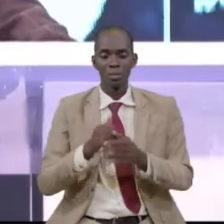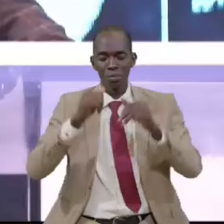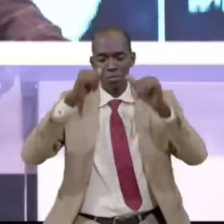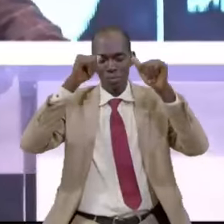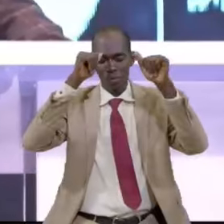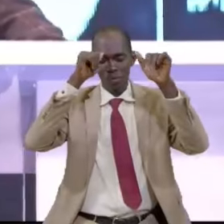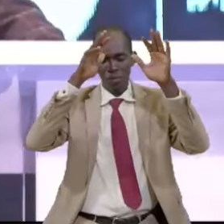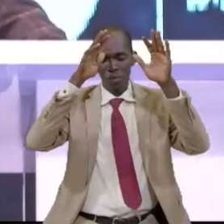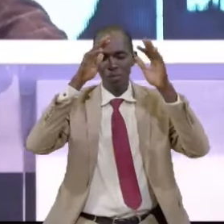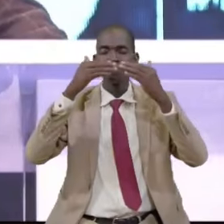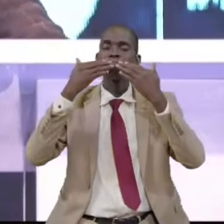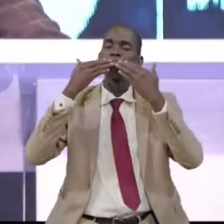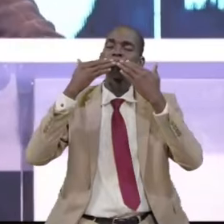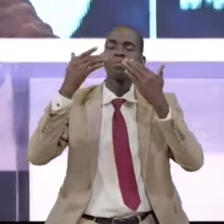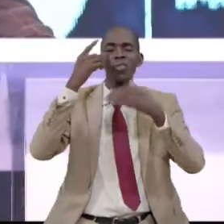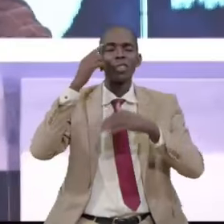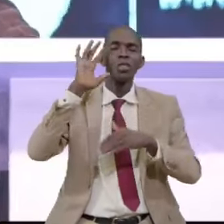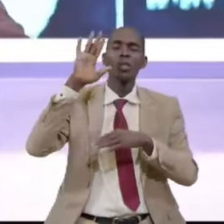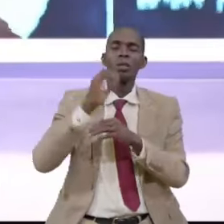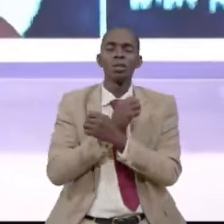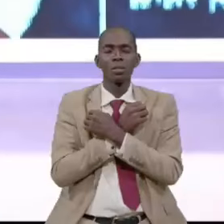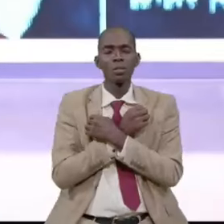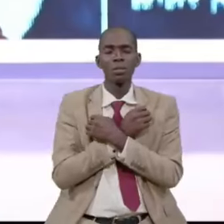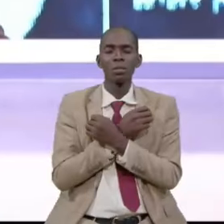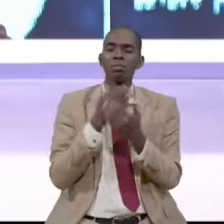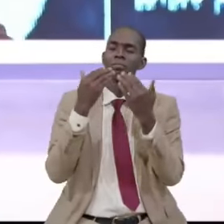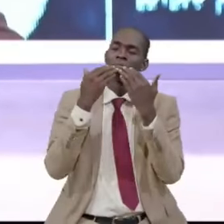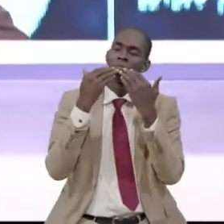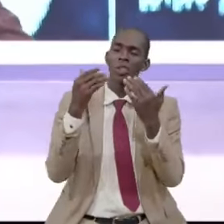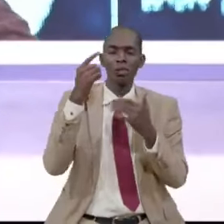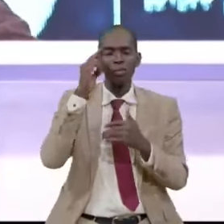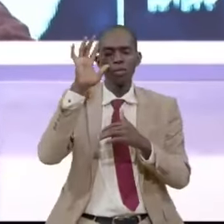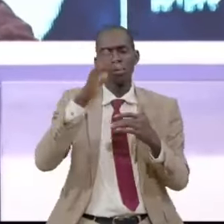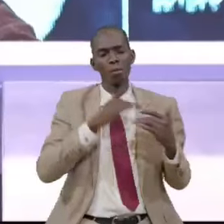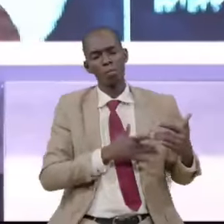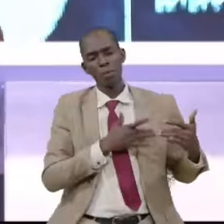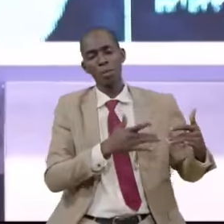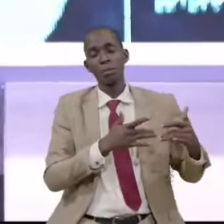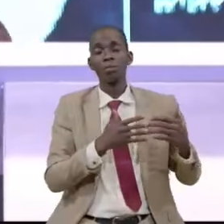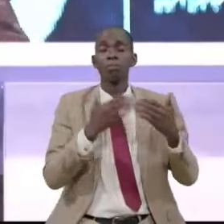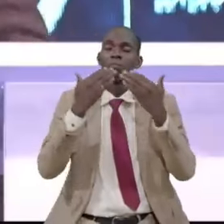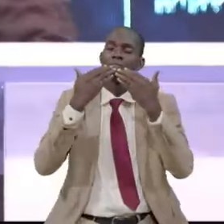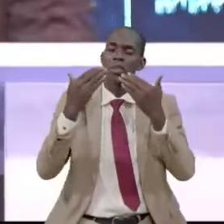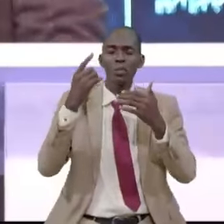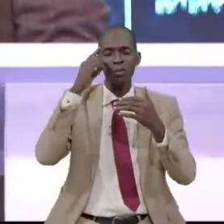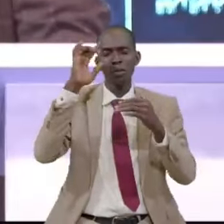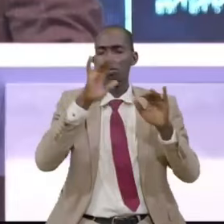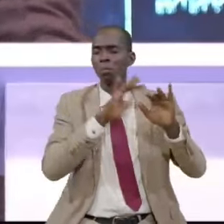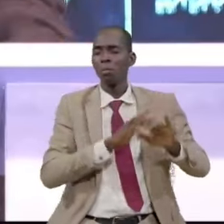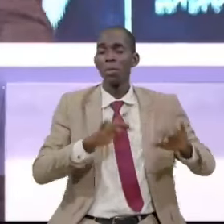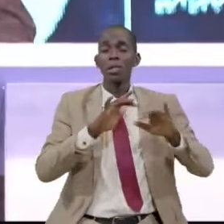your love. Thank you for your compassion. Thank you for your mercy. There is no